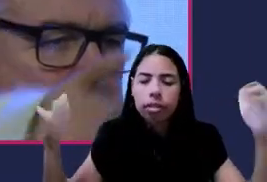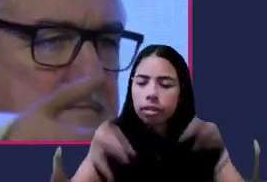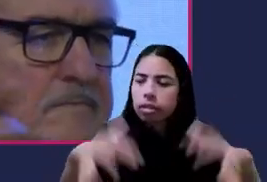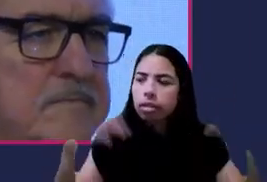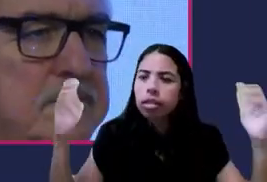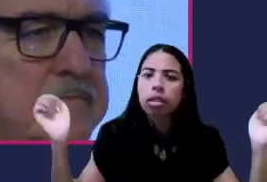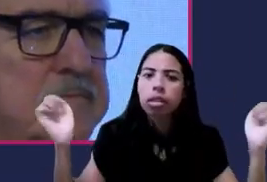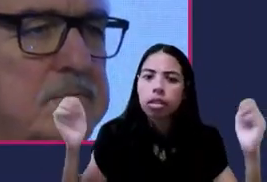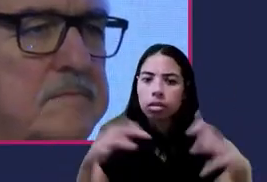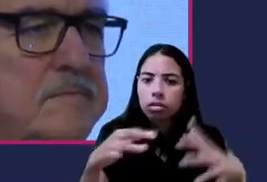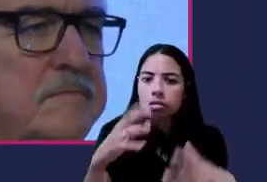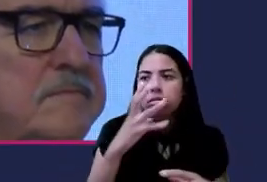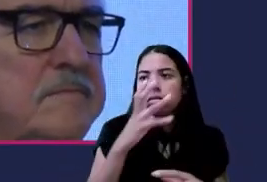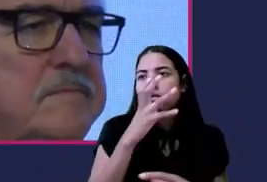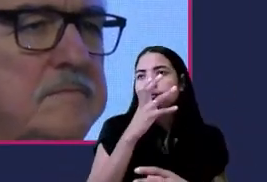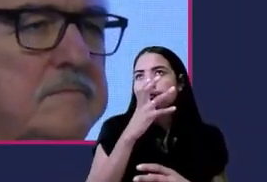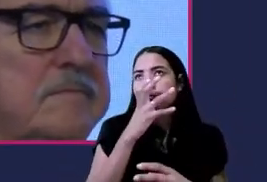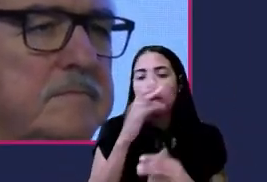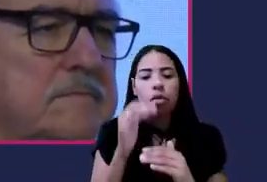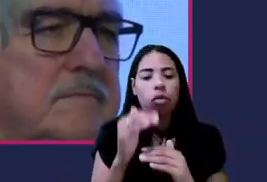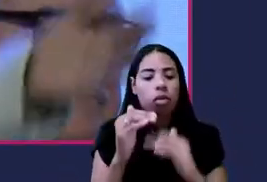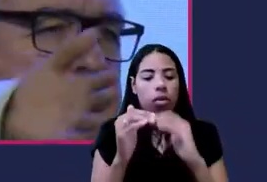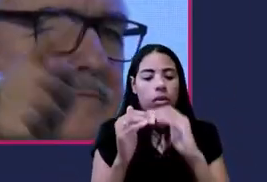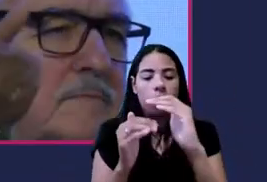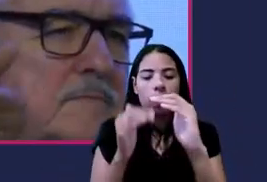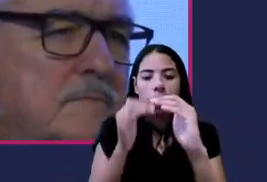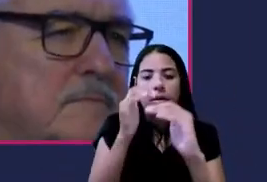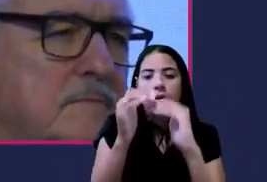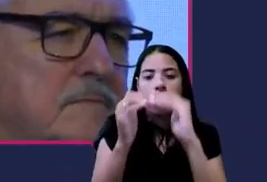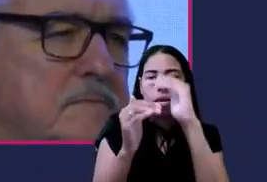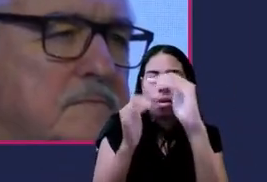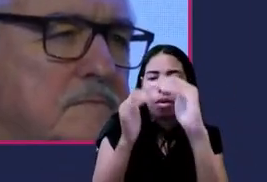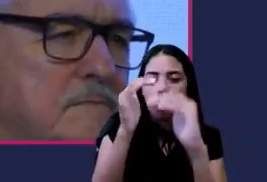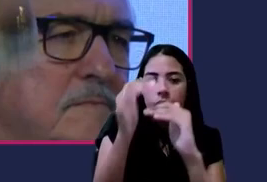at each edition, we climb another step.